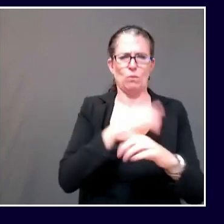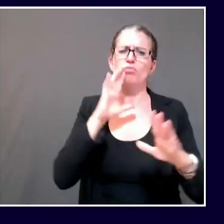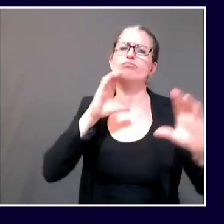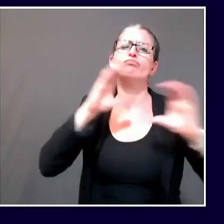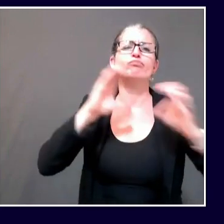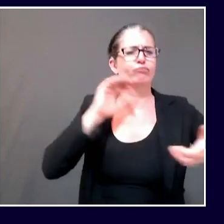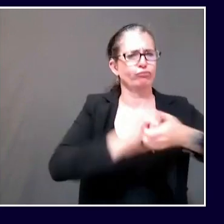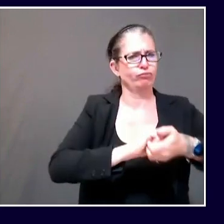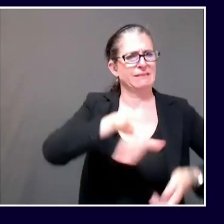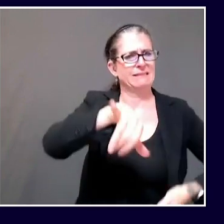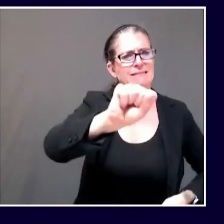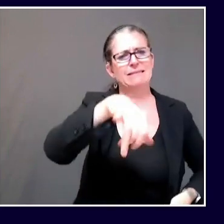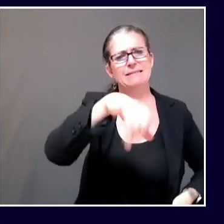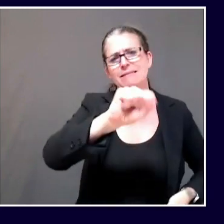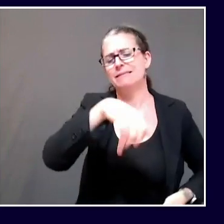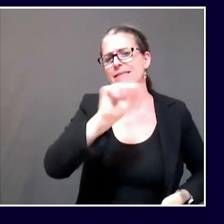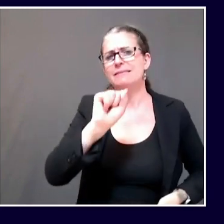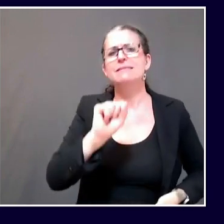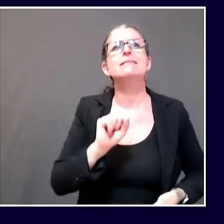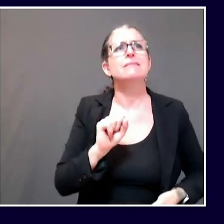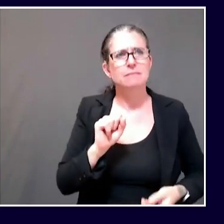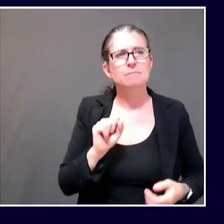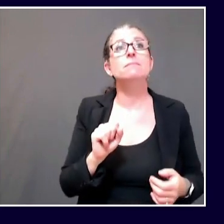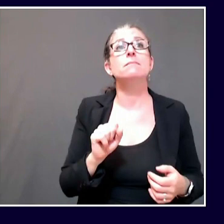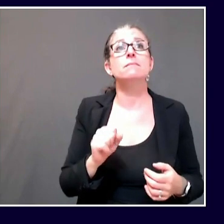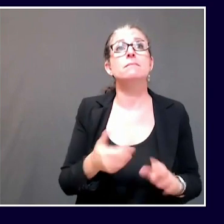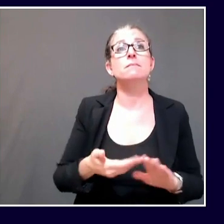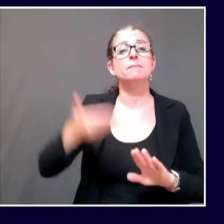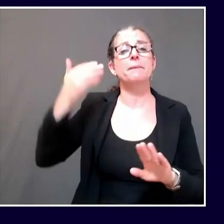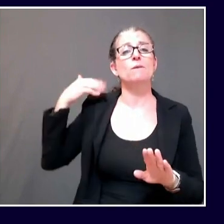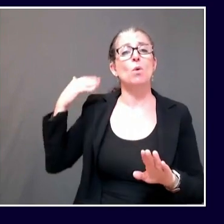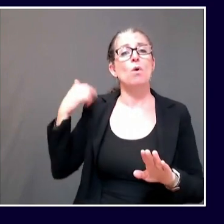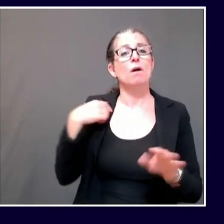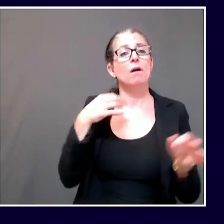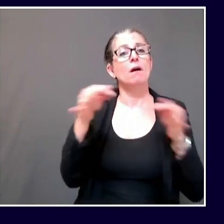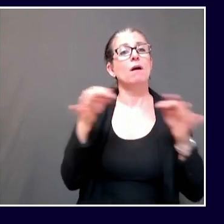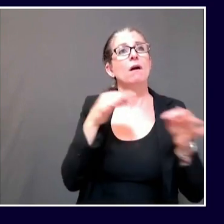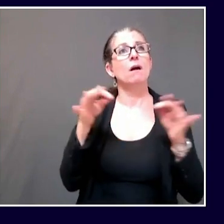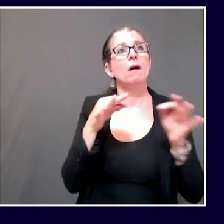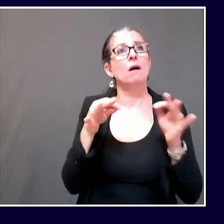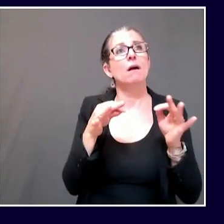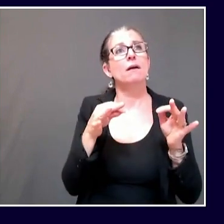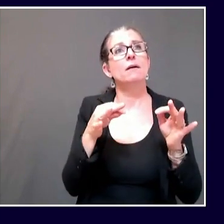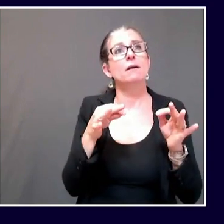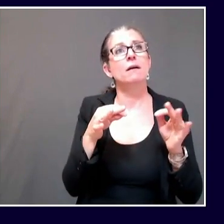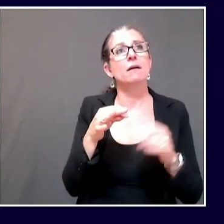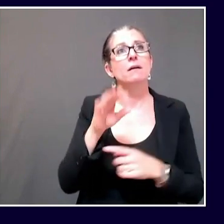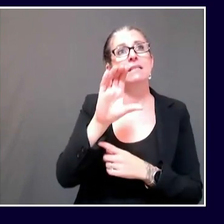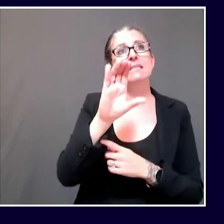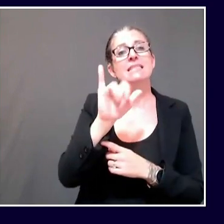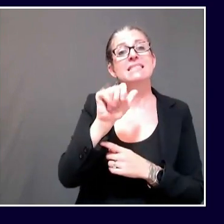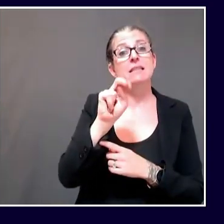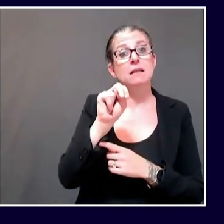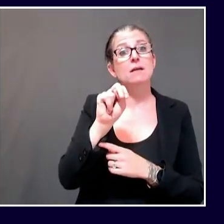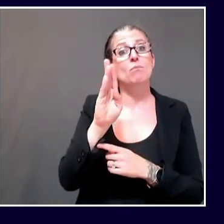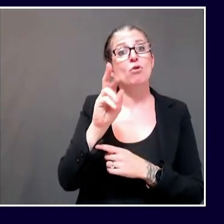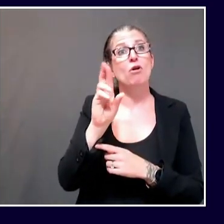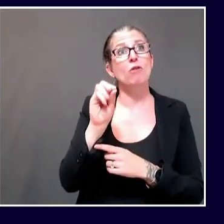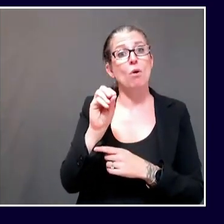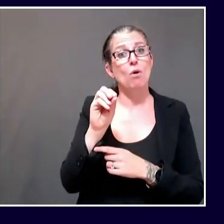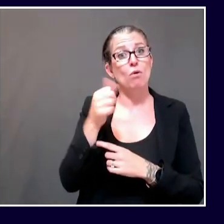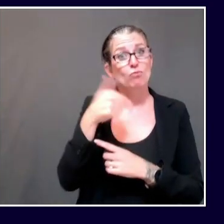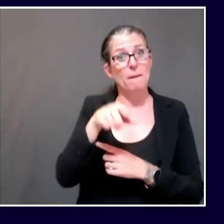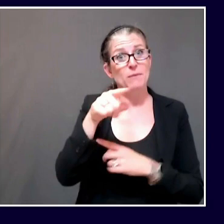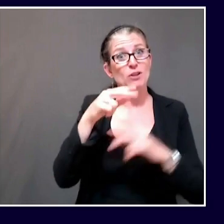time. I think the one that I've talked about the most was several months ago at the Chimbro construction site, where we worked with the health departments of